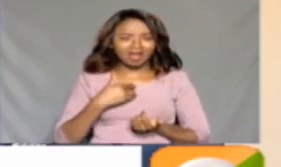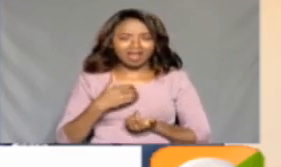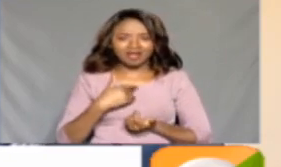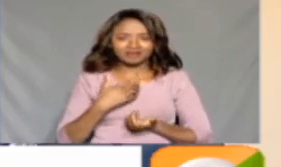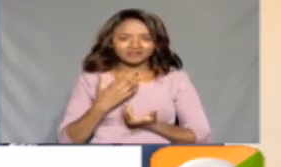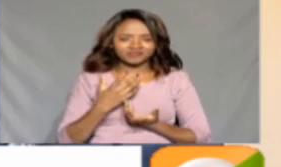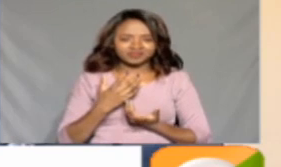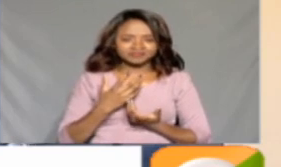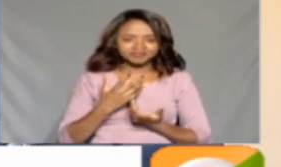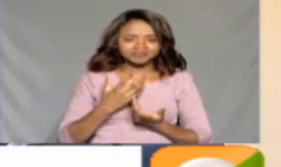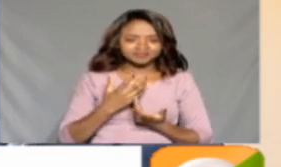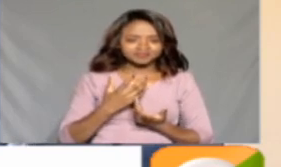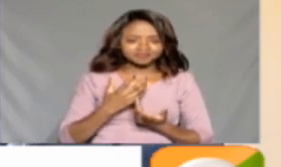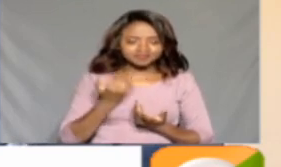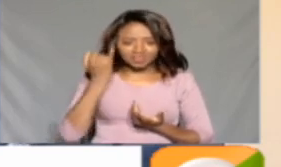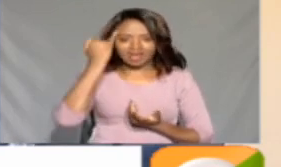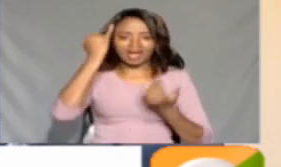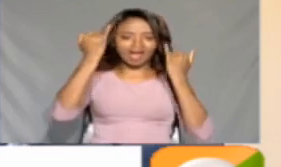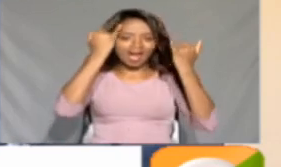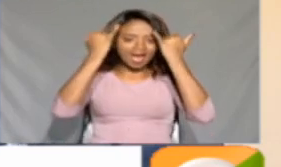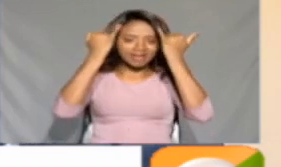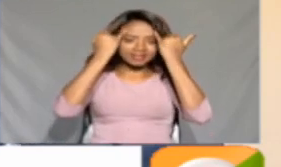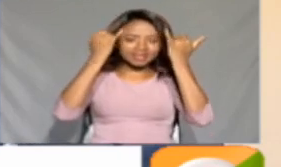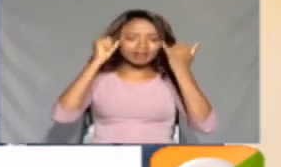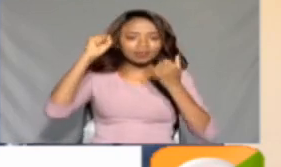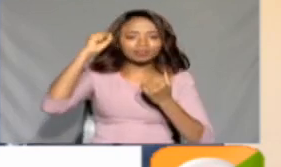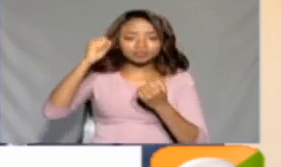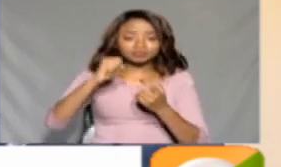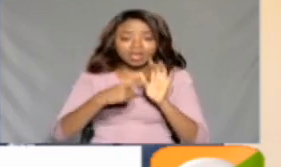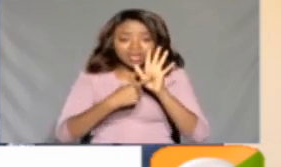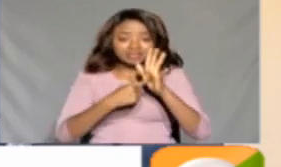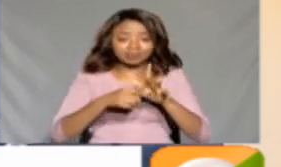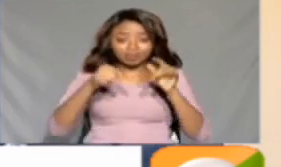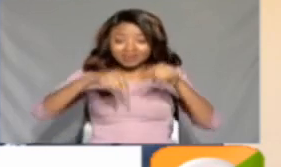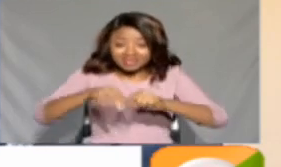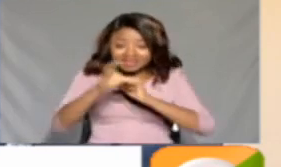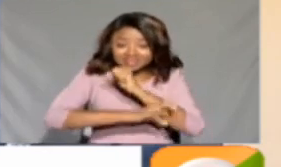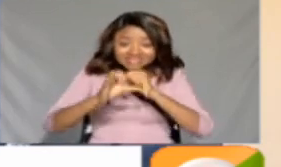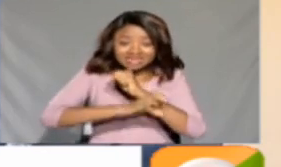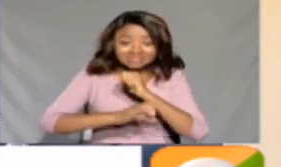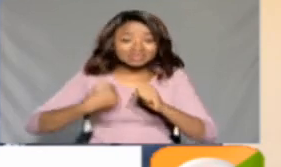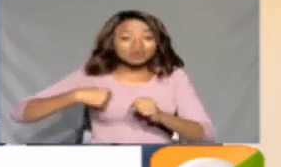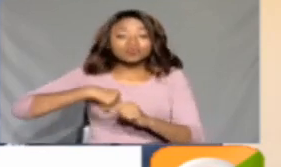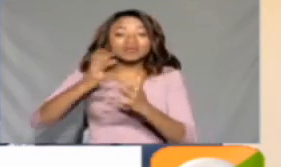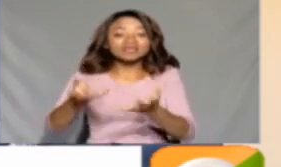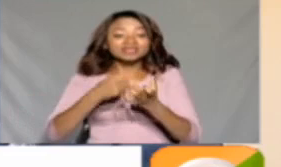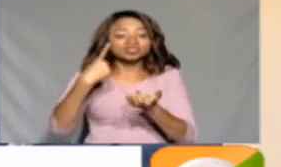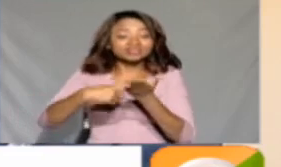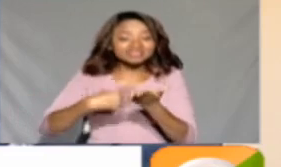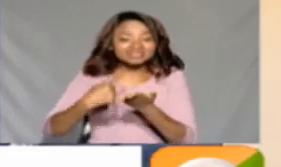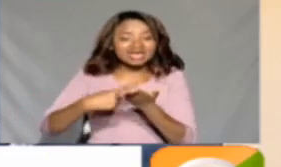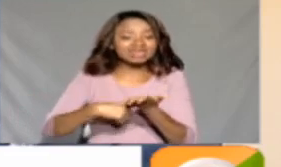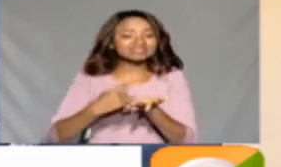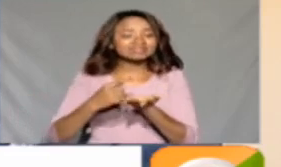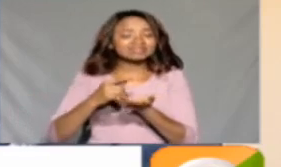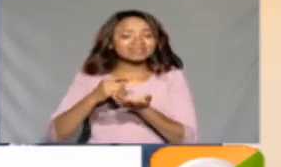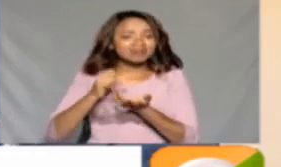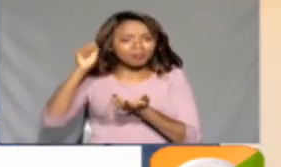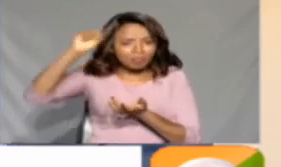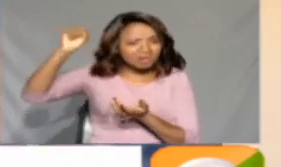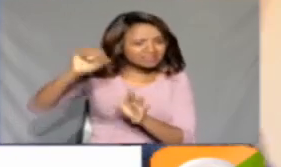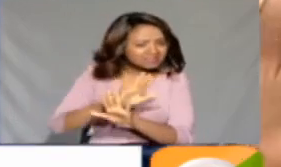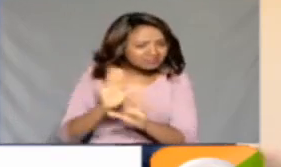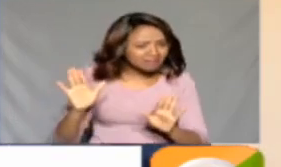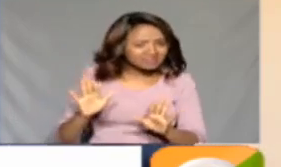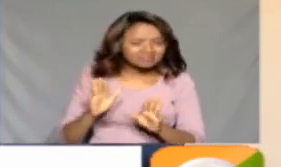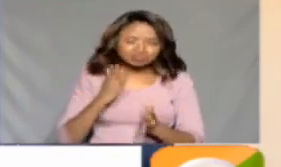with the politics, to the extent that if you're in this country today, you'd think that the most important thing that we should be discussing is about Mariga and Okoth.